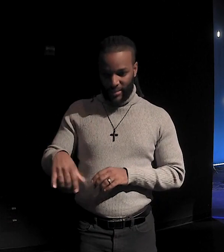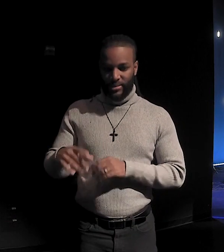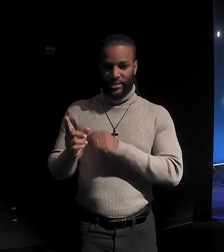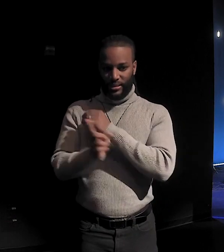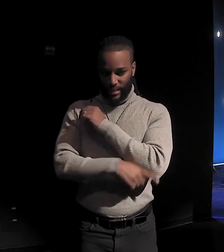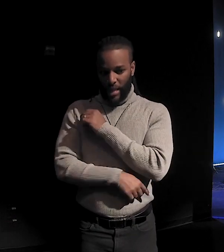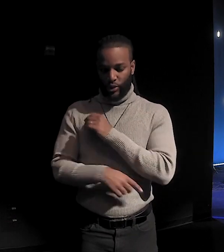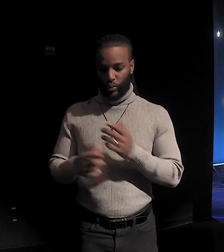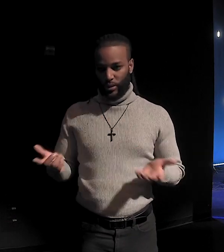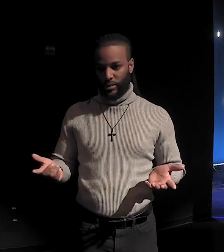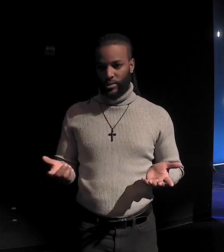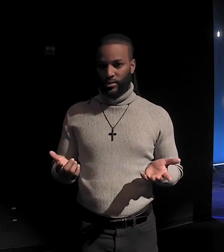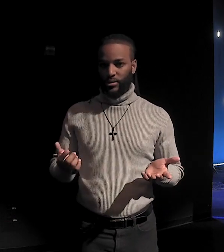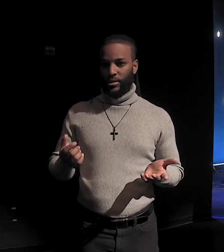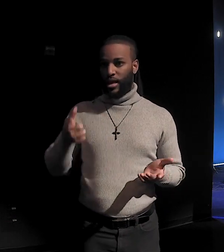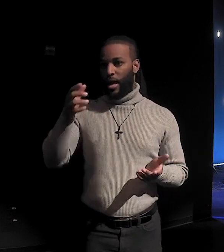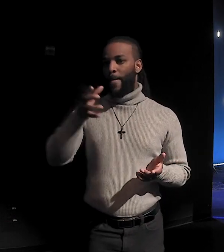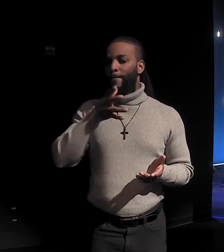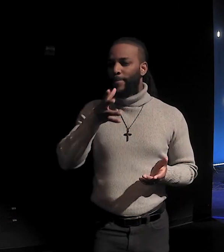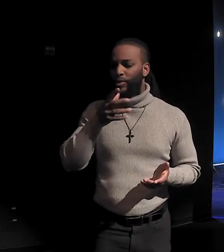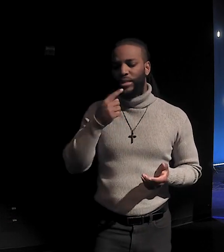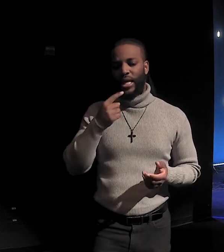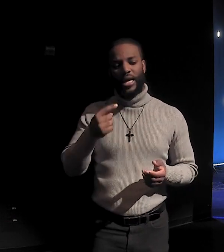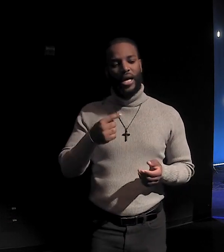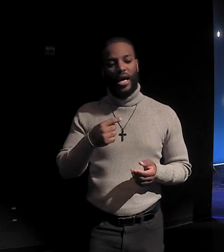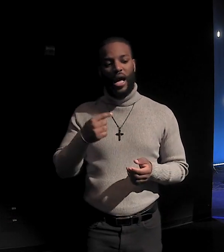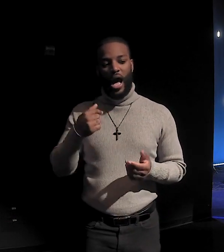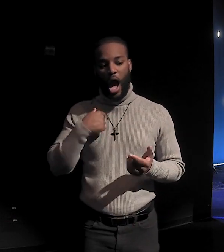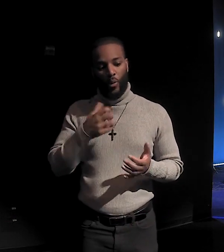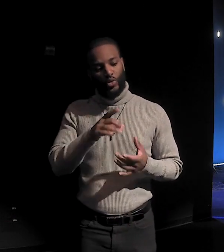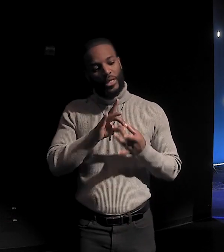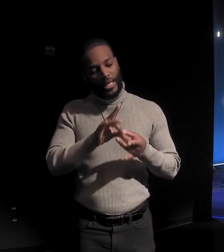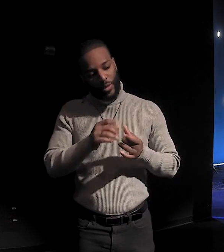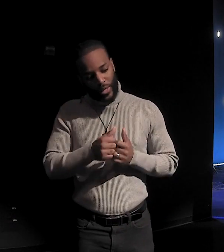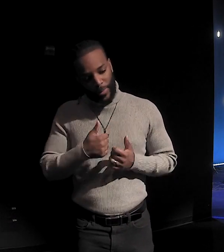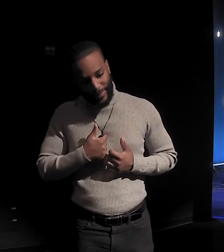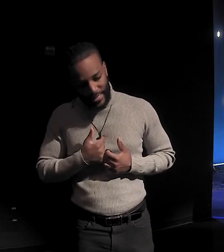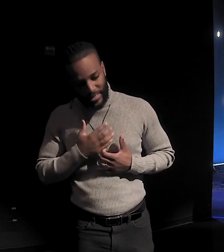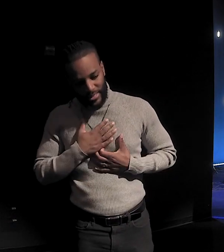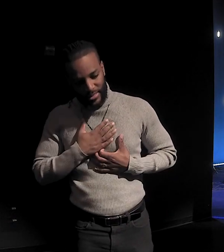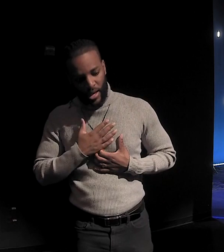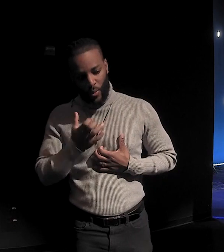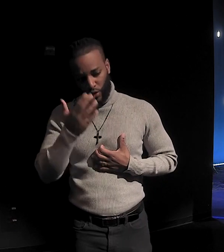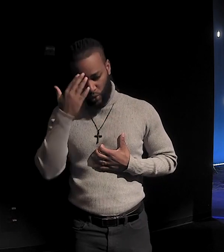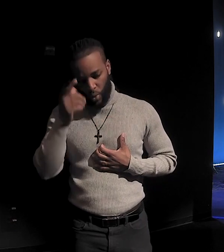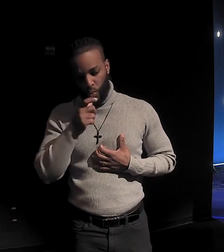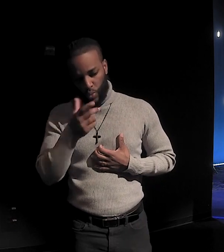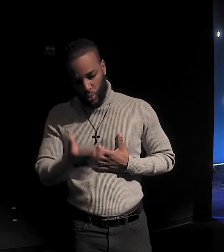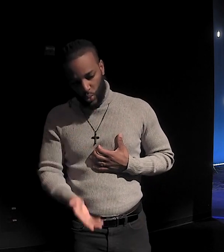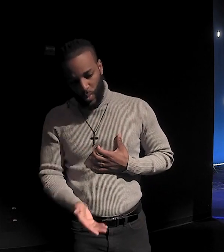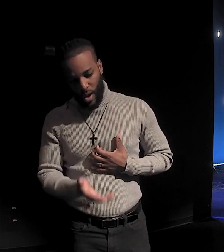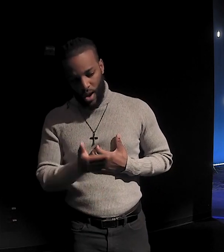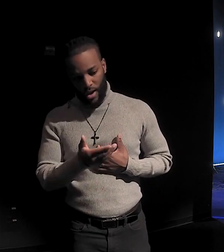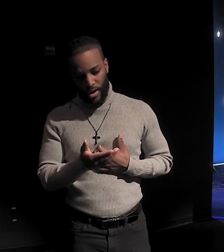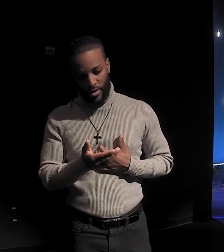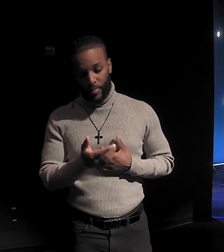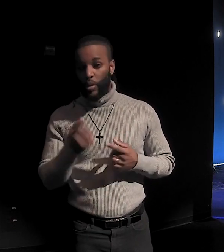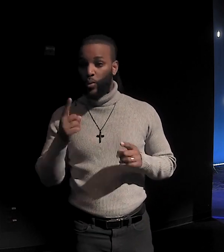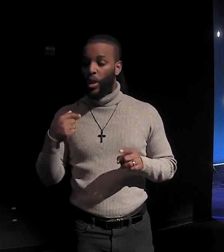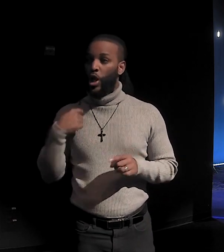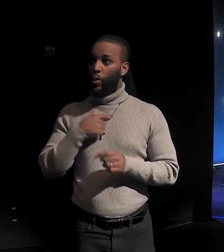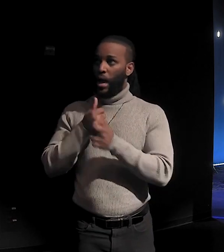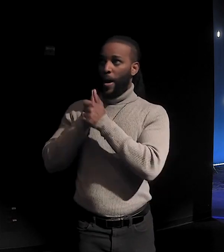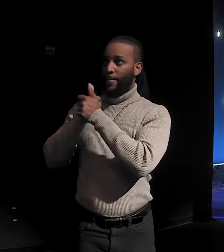I want you, a father would say, mother would say, I want you to connect with me. I want you to know who you are. When we